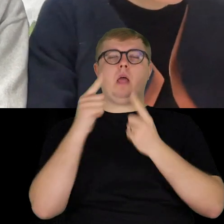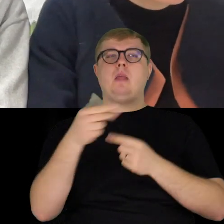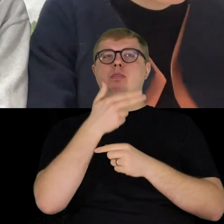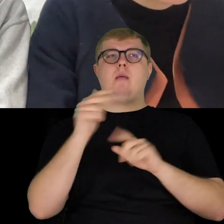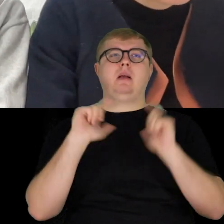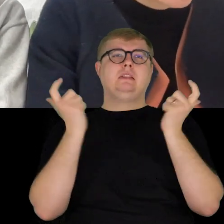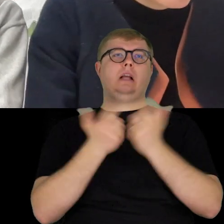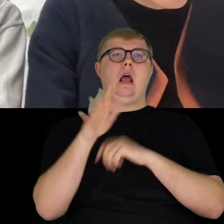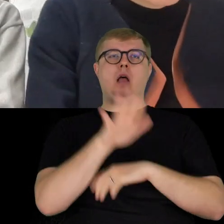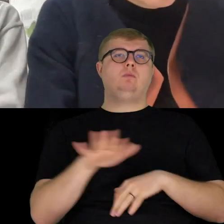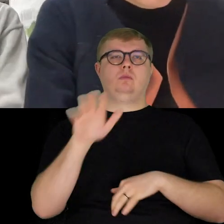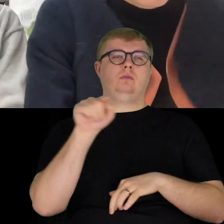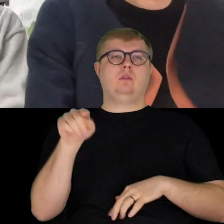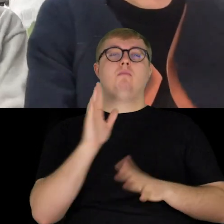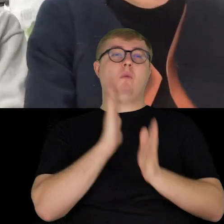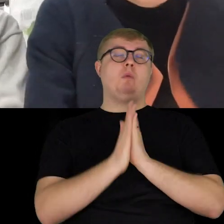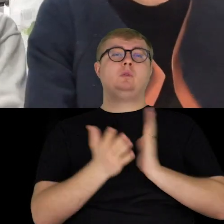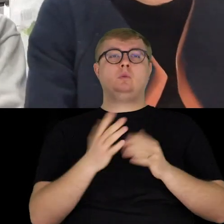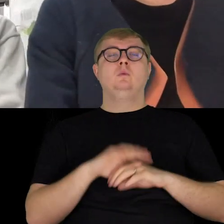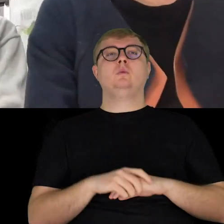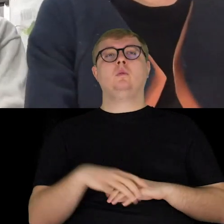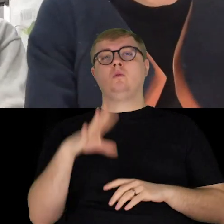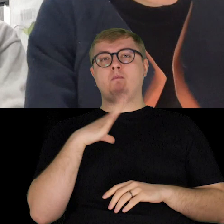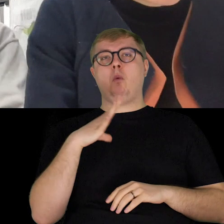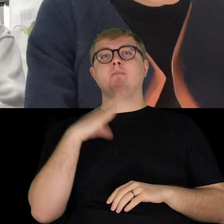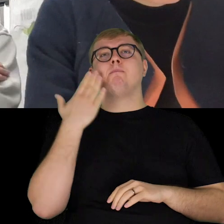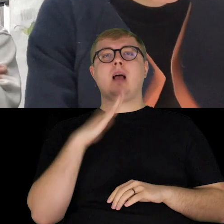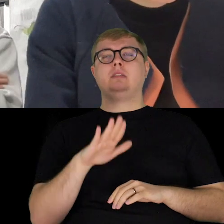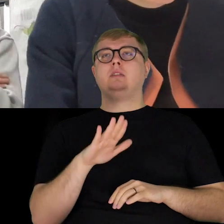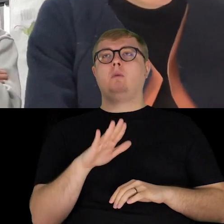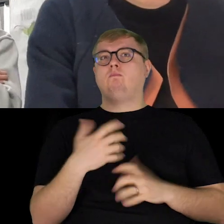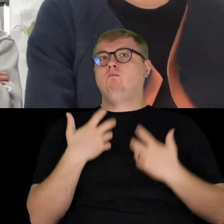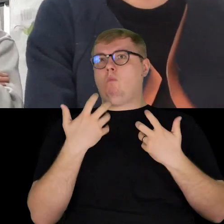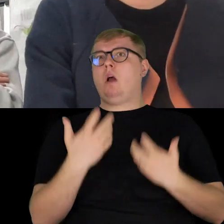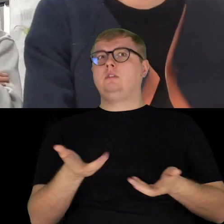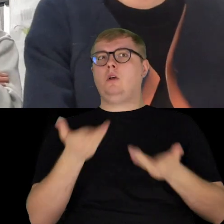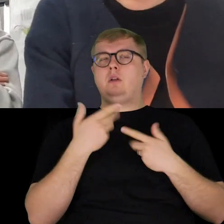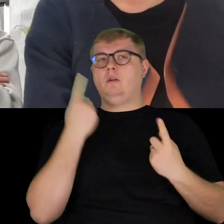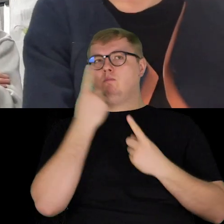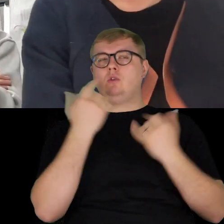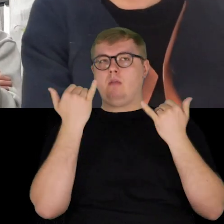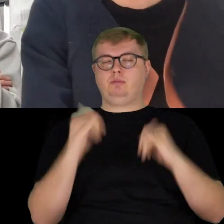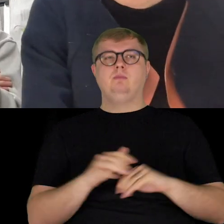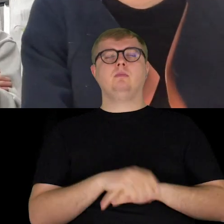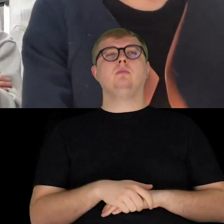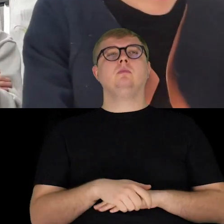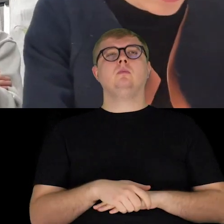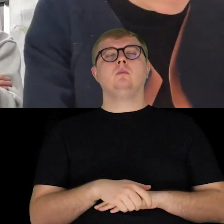And it was very enriching to, or it has been